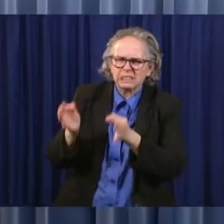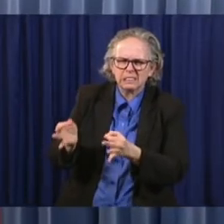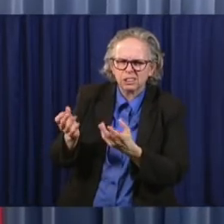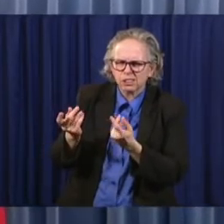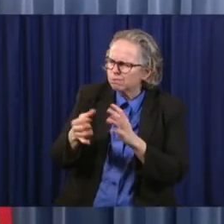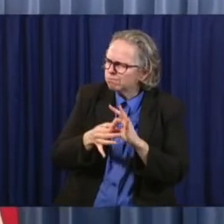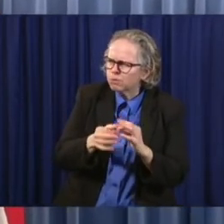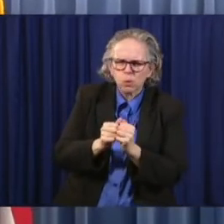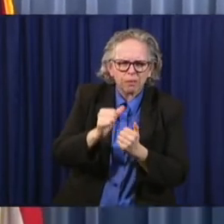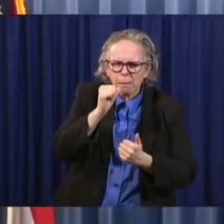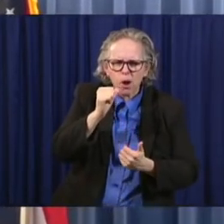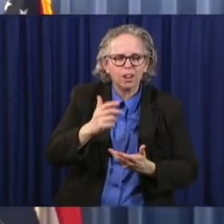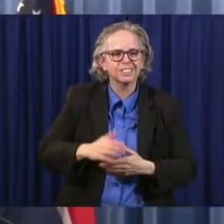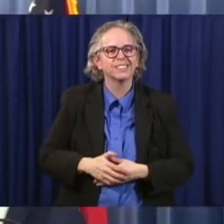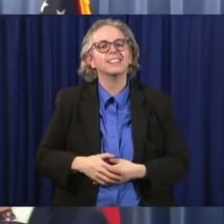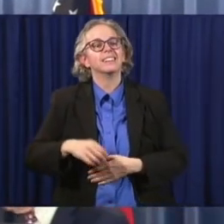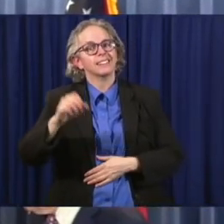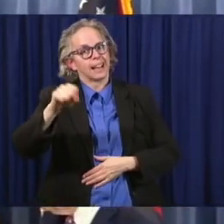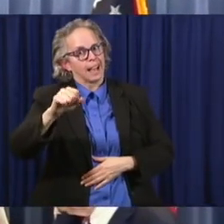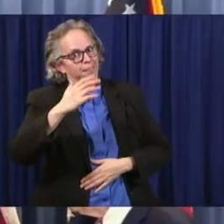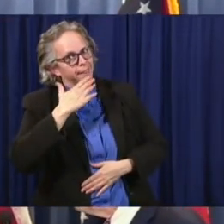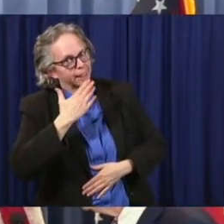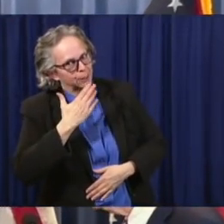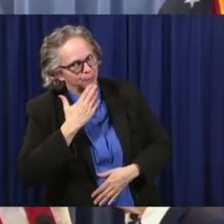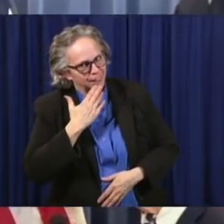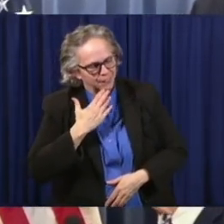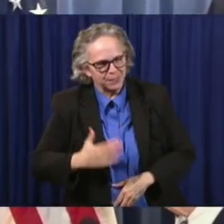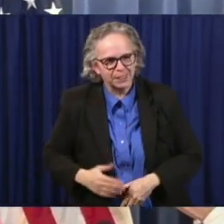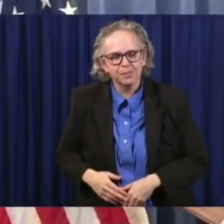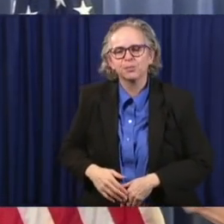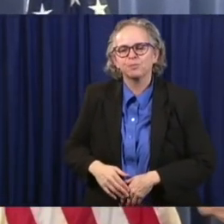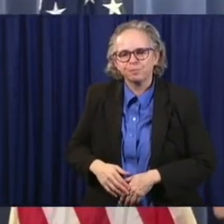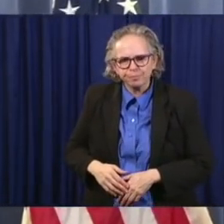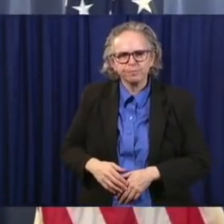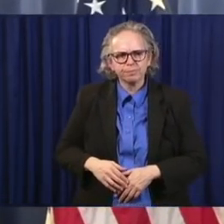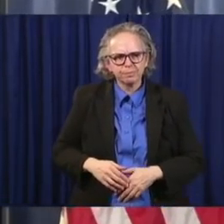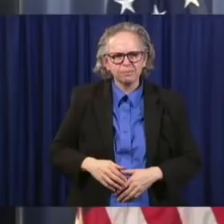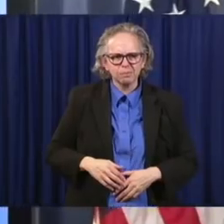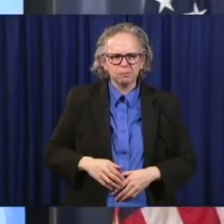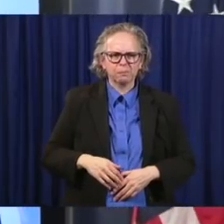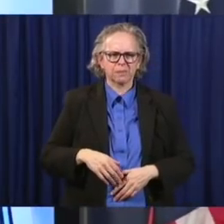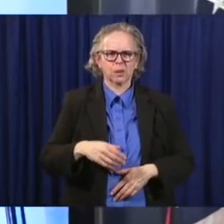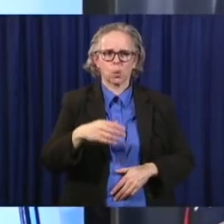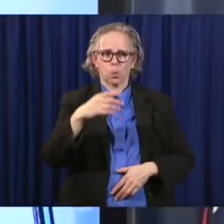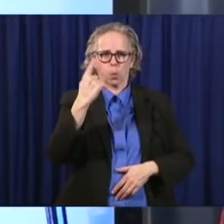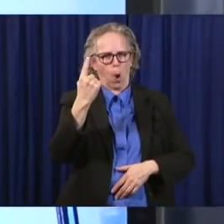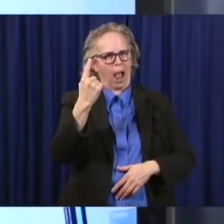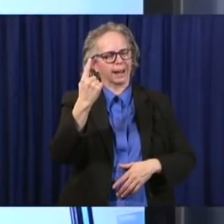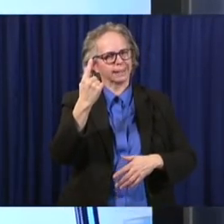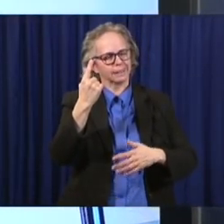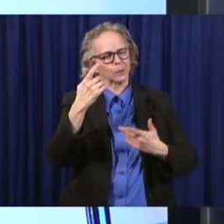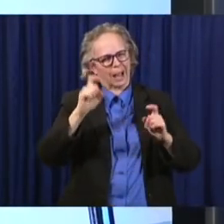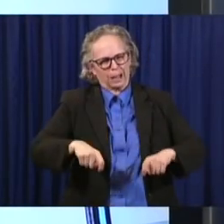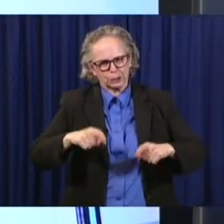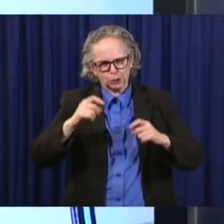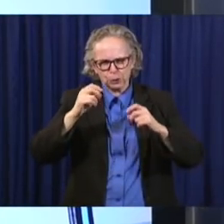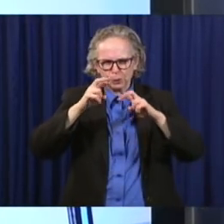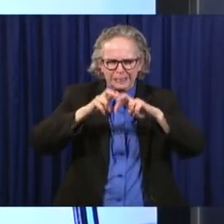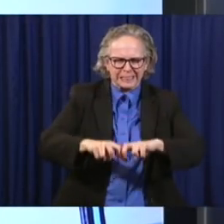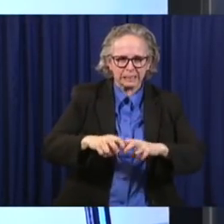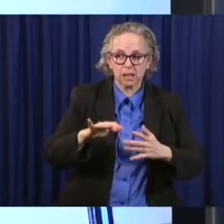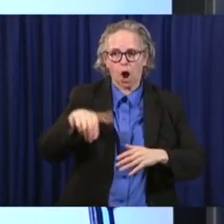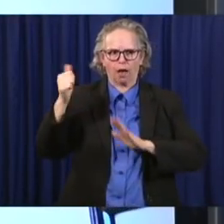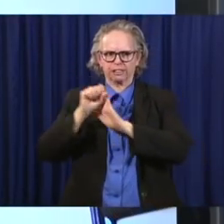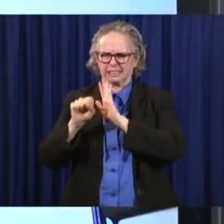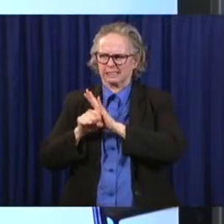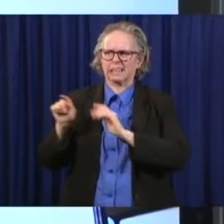bars? Yeah, thank you for that. So, there was one consideration, and I know many states have done this. In fact, I think most did.